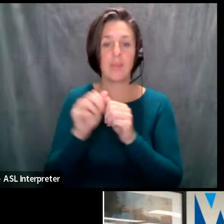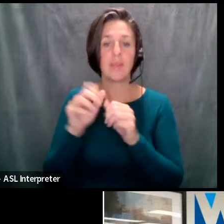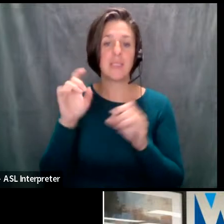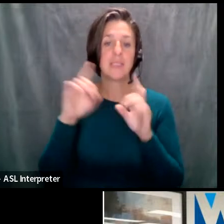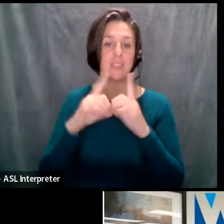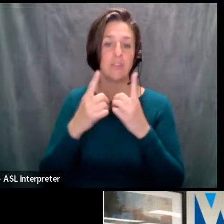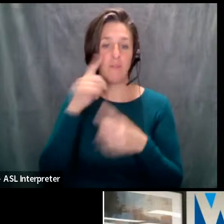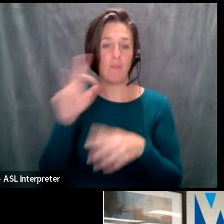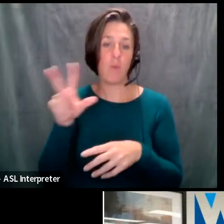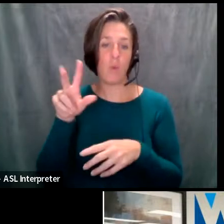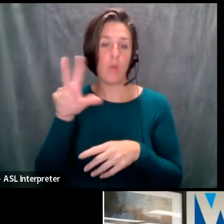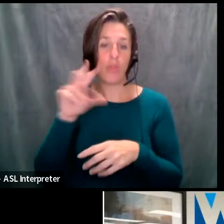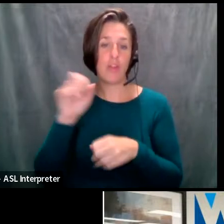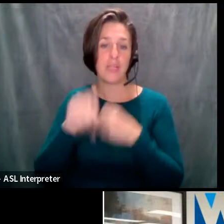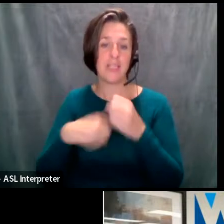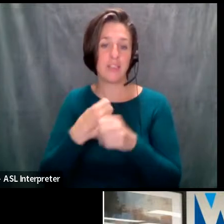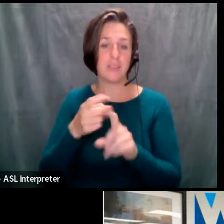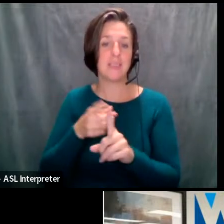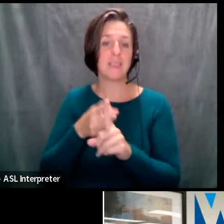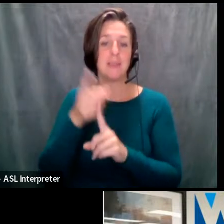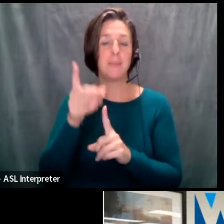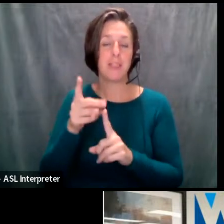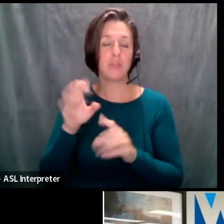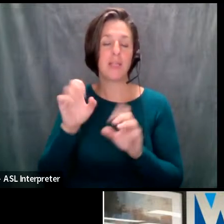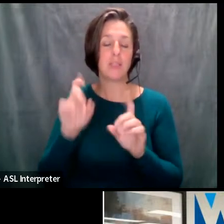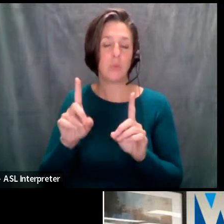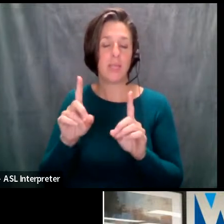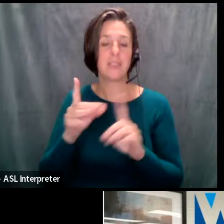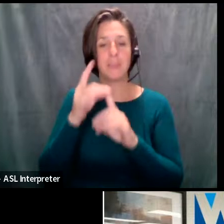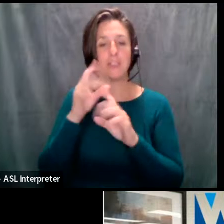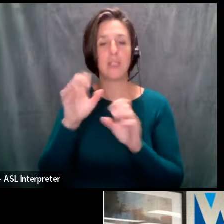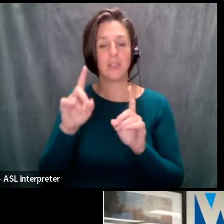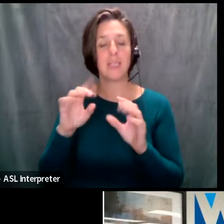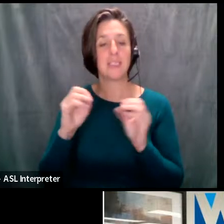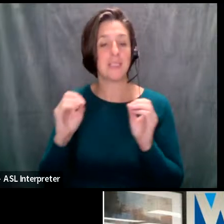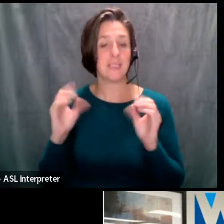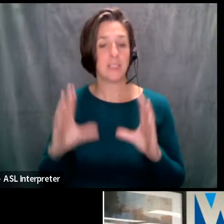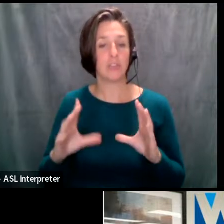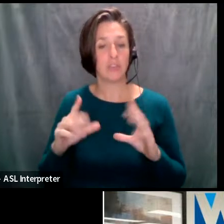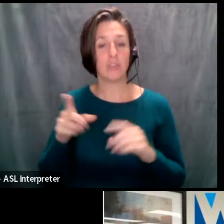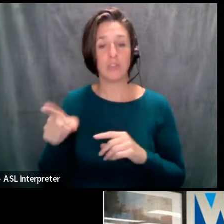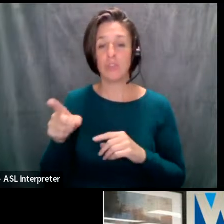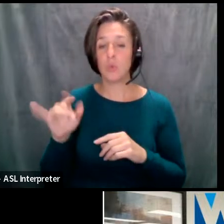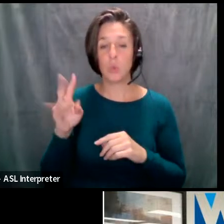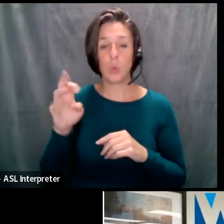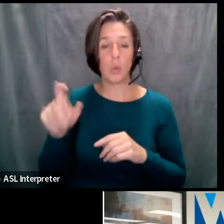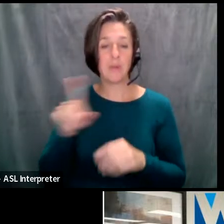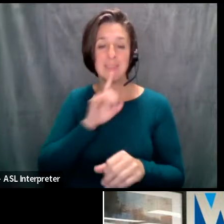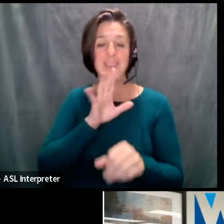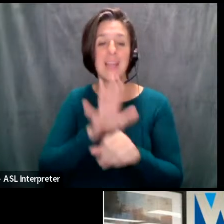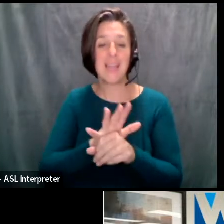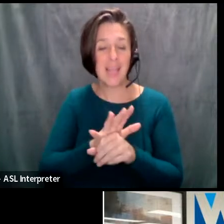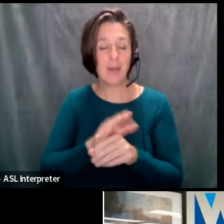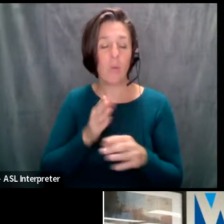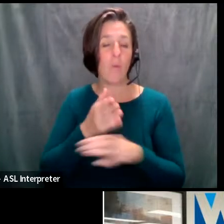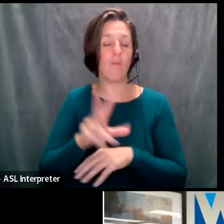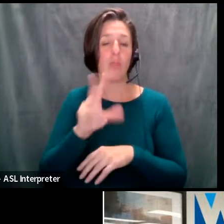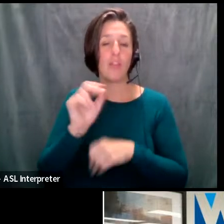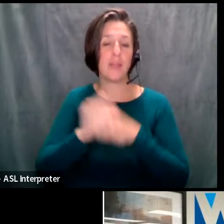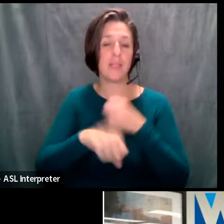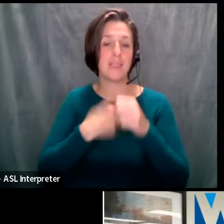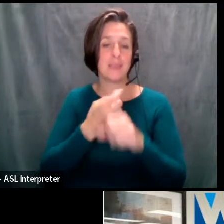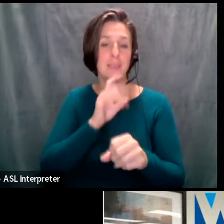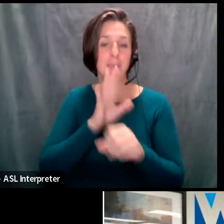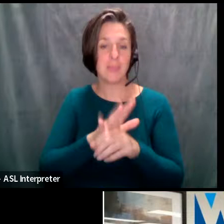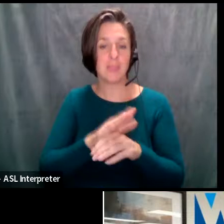a few of her colleagues had to say about her. Ophelia Angulo said, Jewel has dedicated over 30 years of commitment to bettering